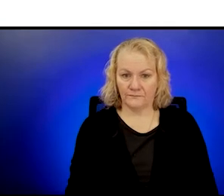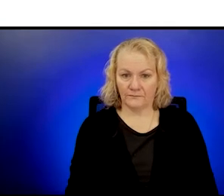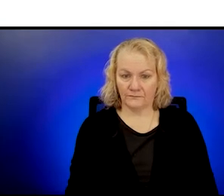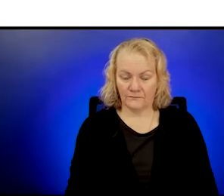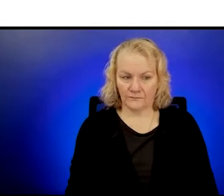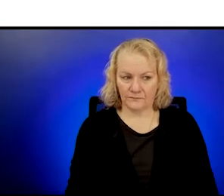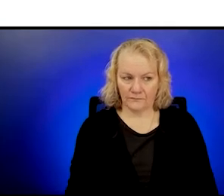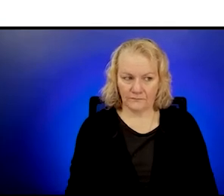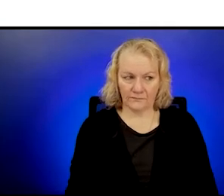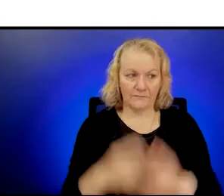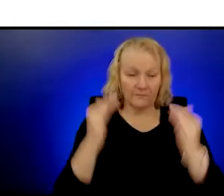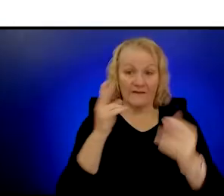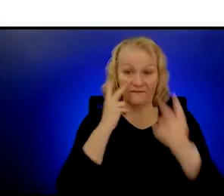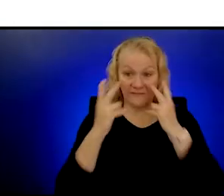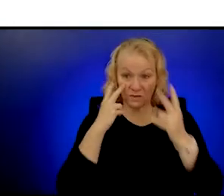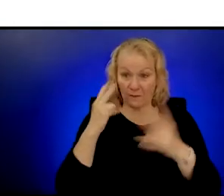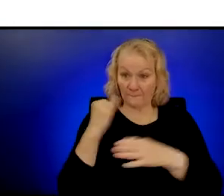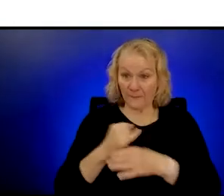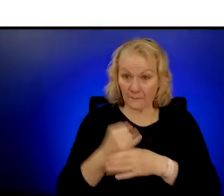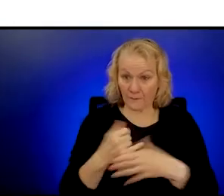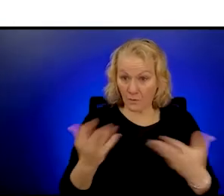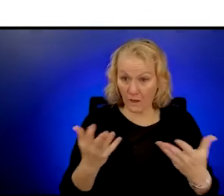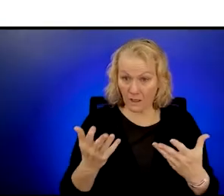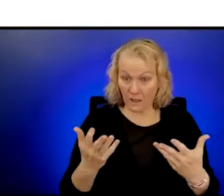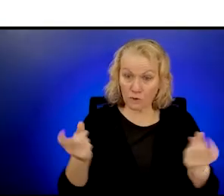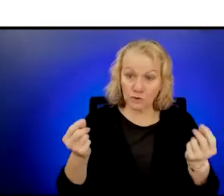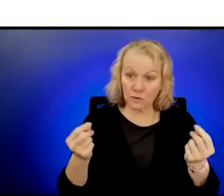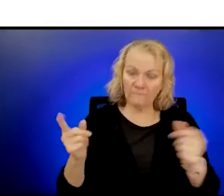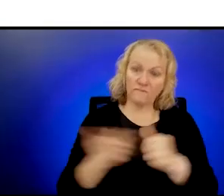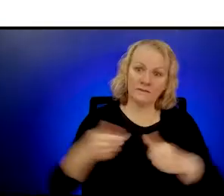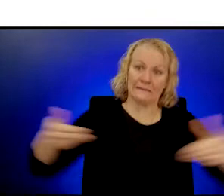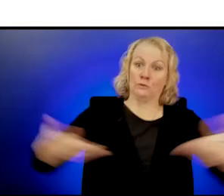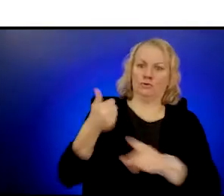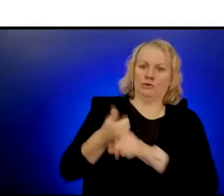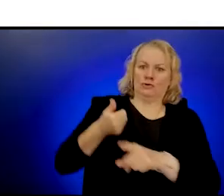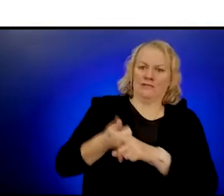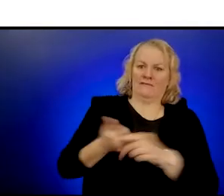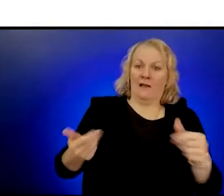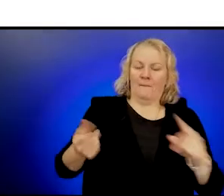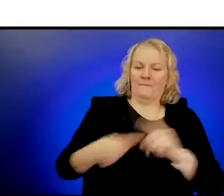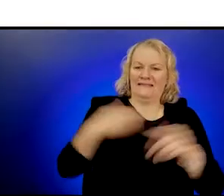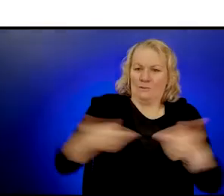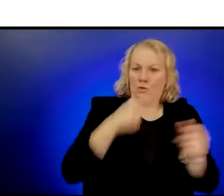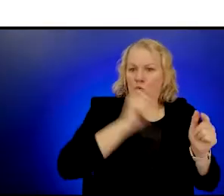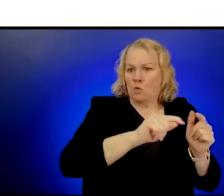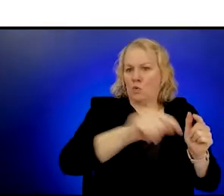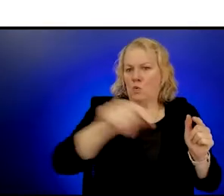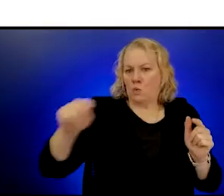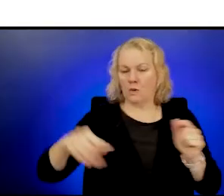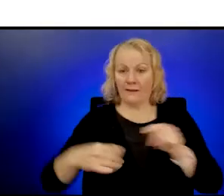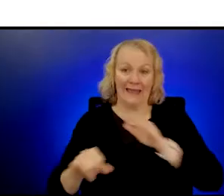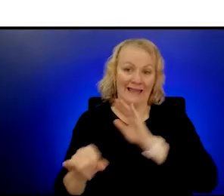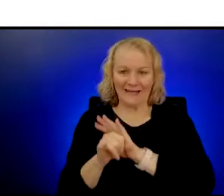So vision impairments. The things you want to do is introduce yourself and others who are present. Identify your